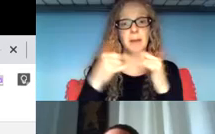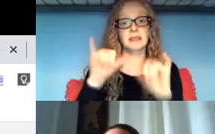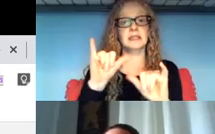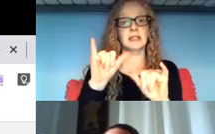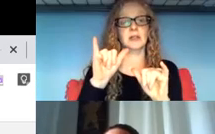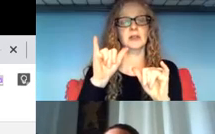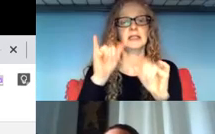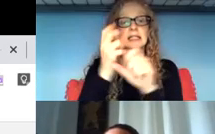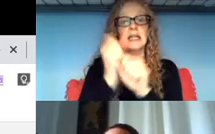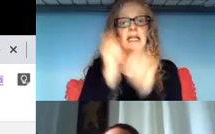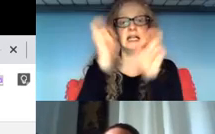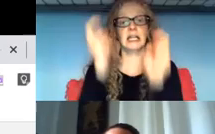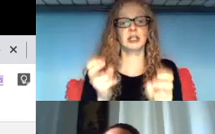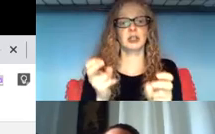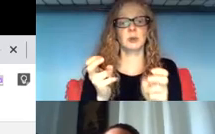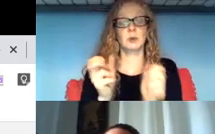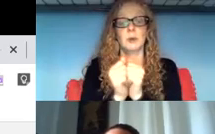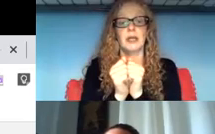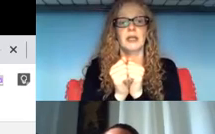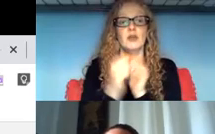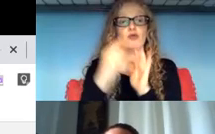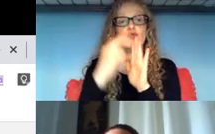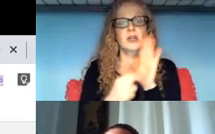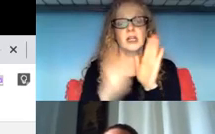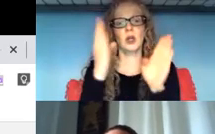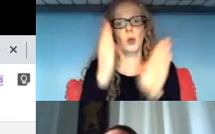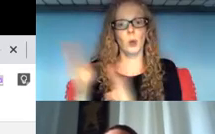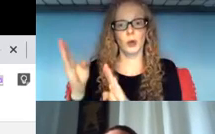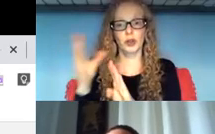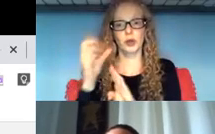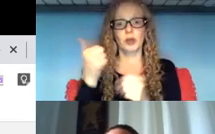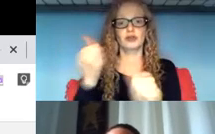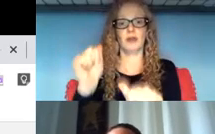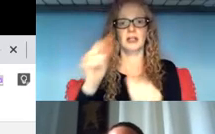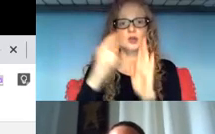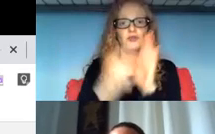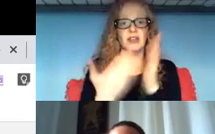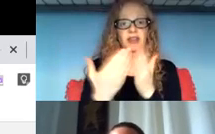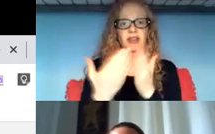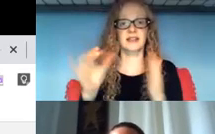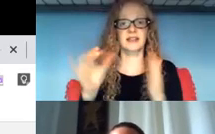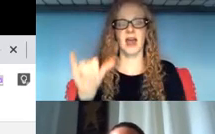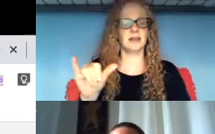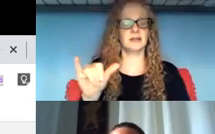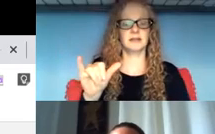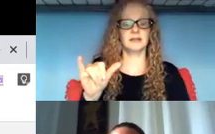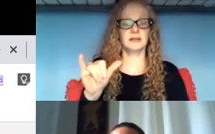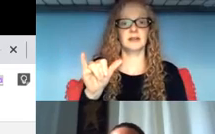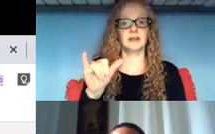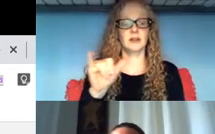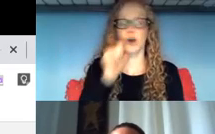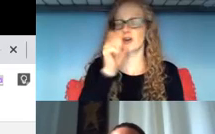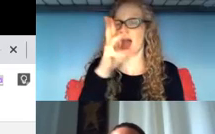have issues with reading order, or it trying to read things that are maybe part of